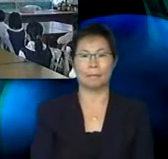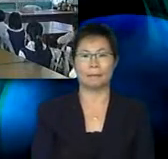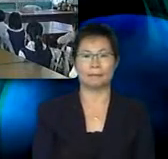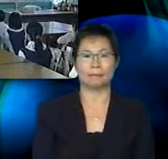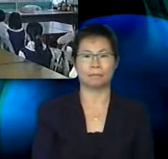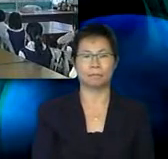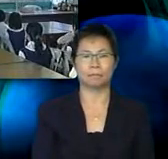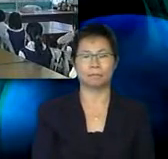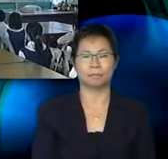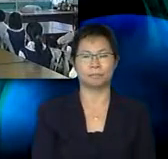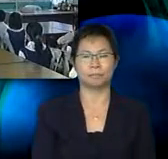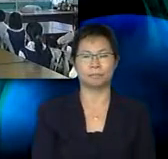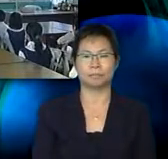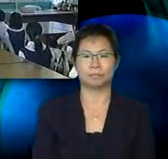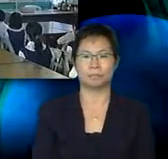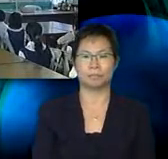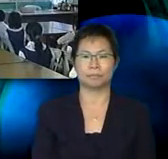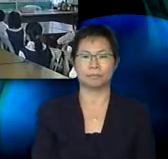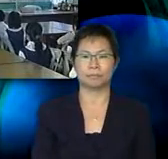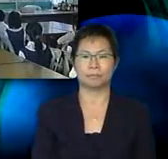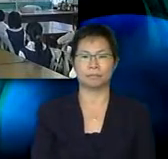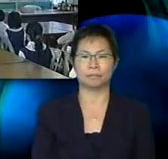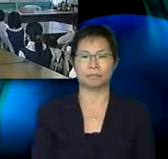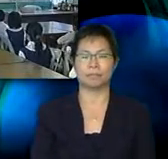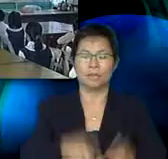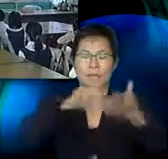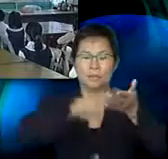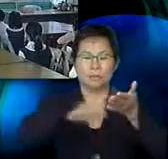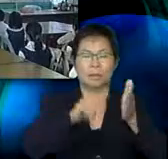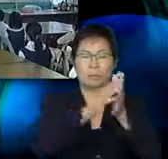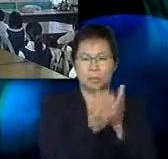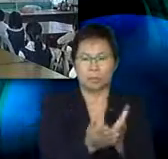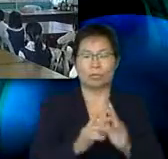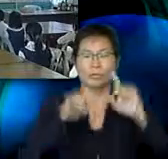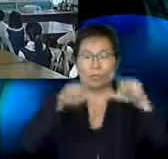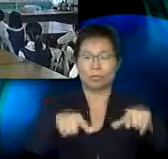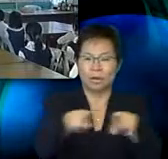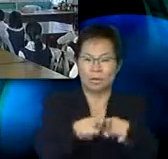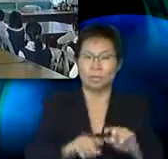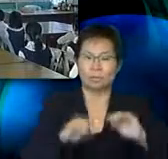This is the checking board. We'll put it like this.